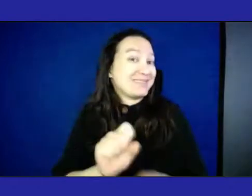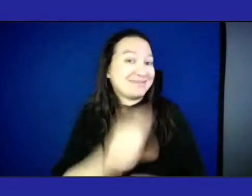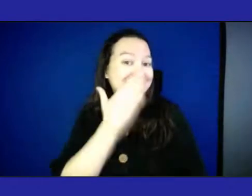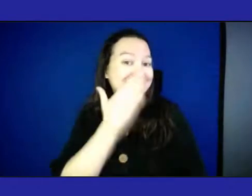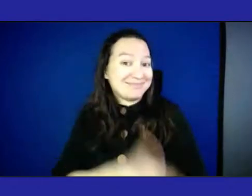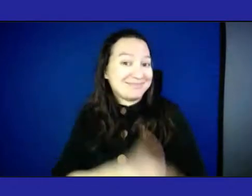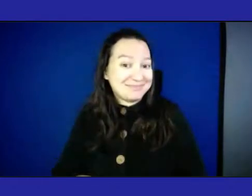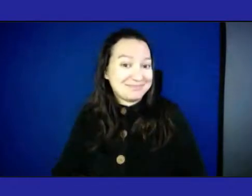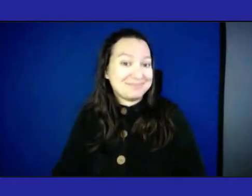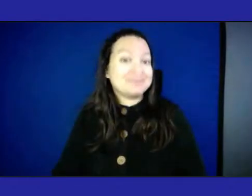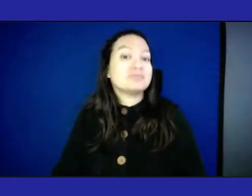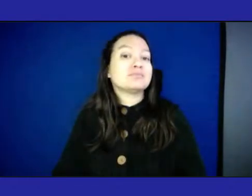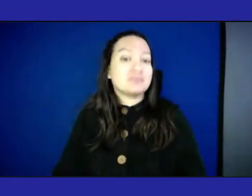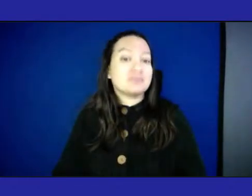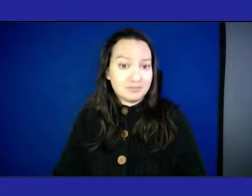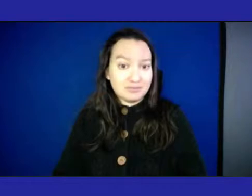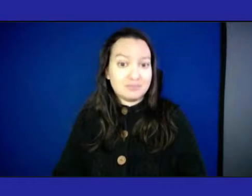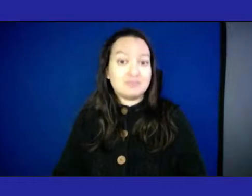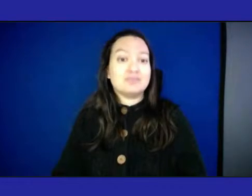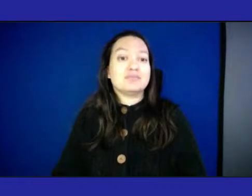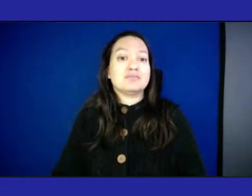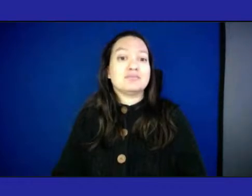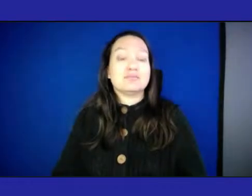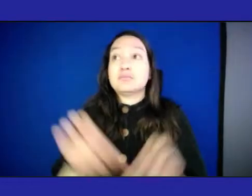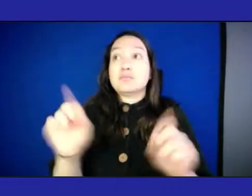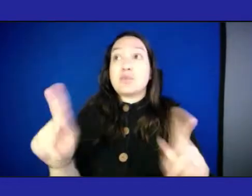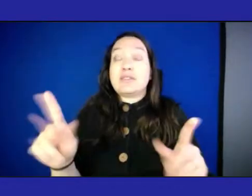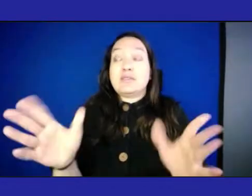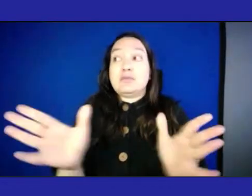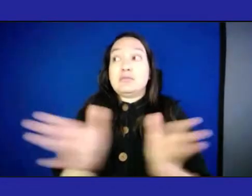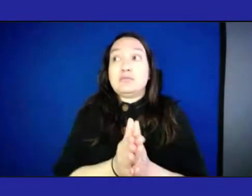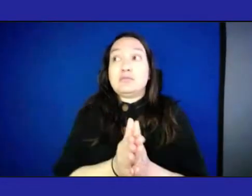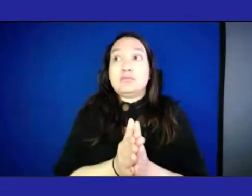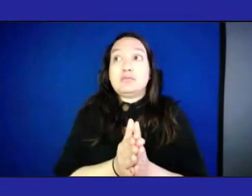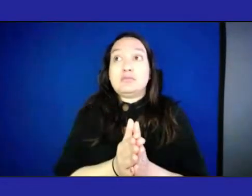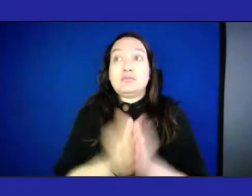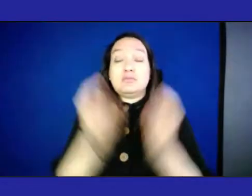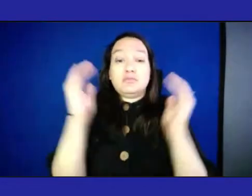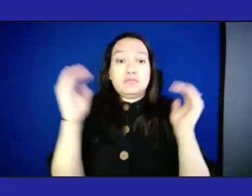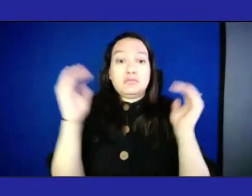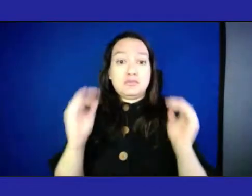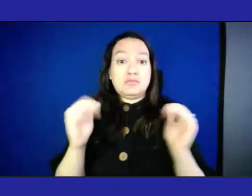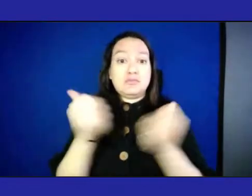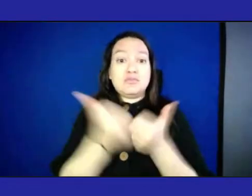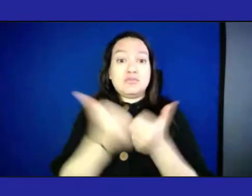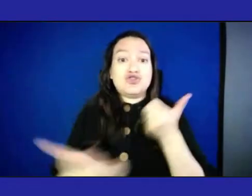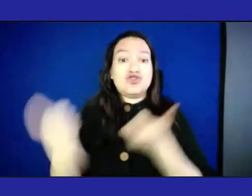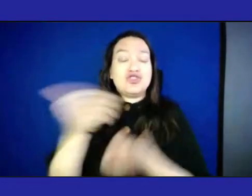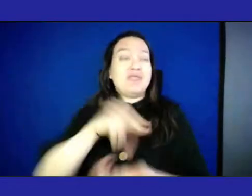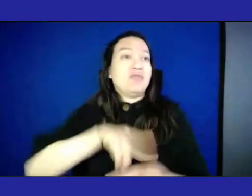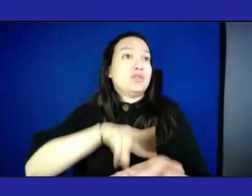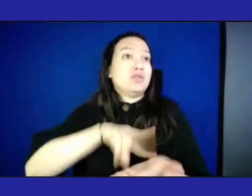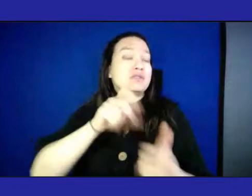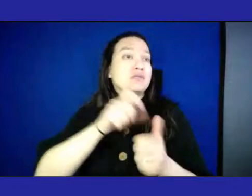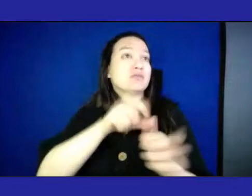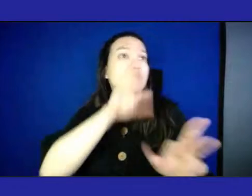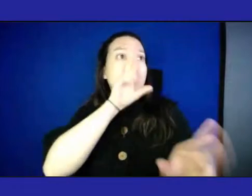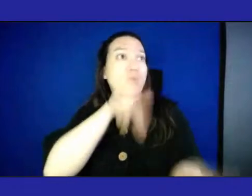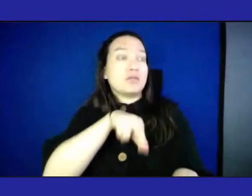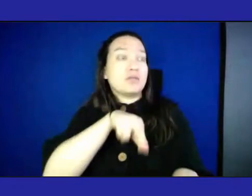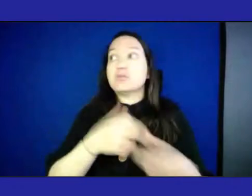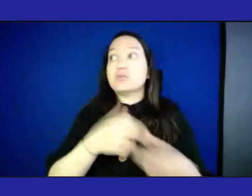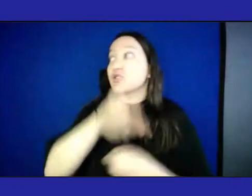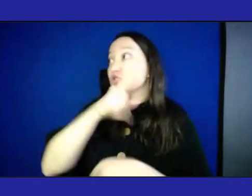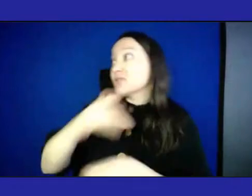Appreciate it. All right, let's go on then to our chief nurse executive report. We should make sure we leave enough time